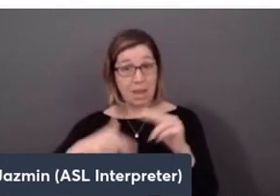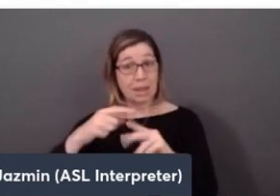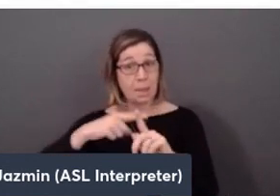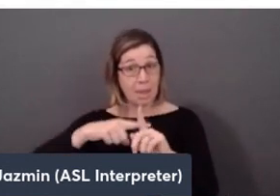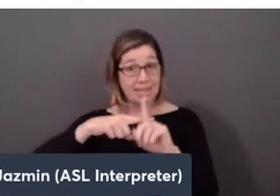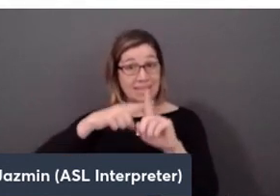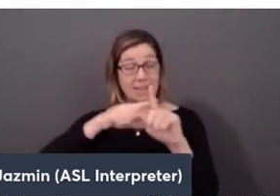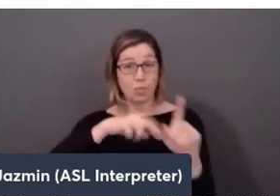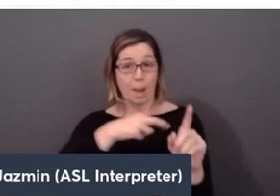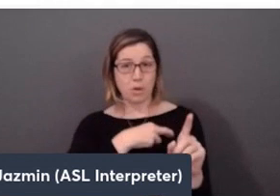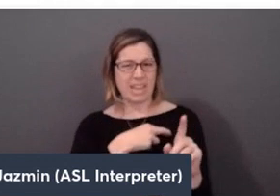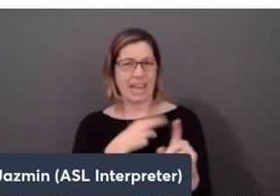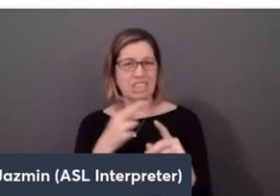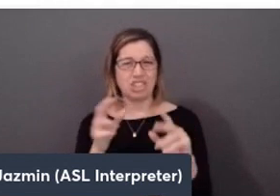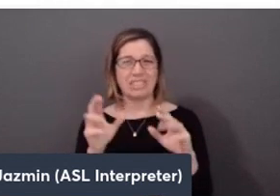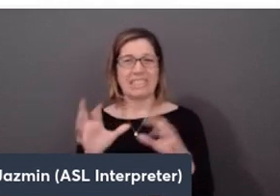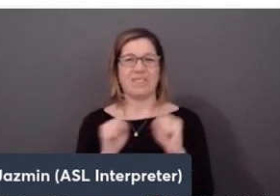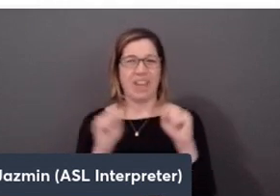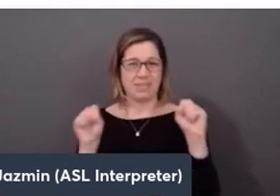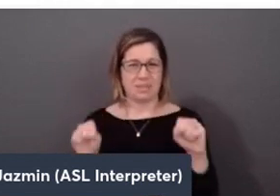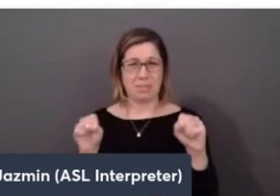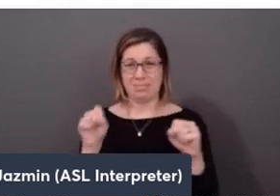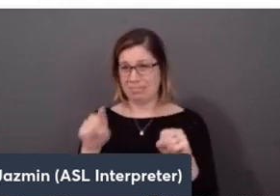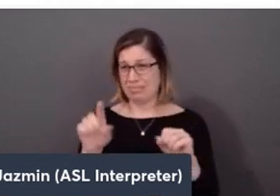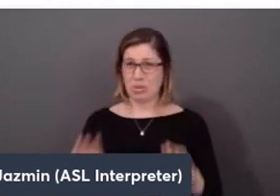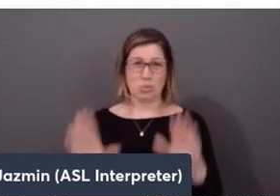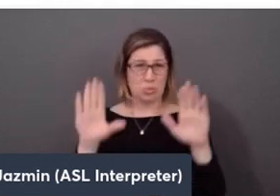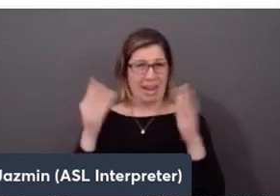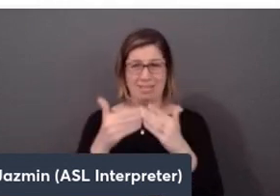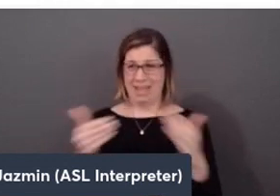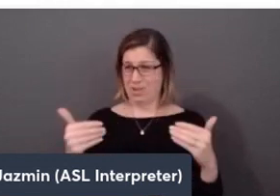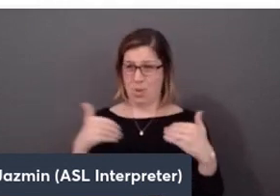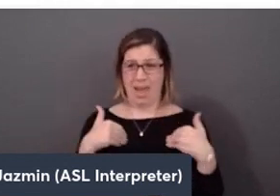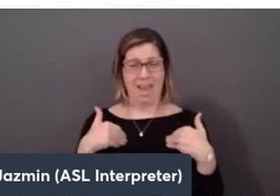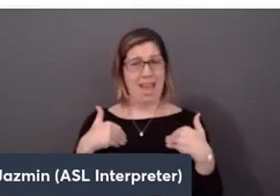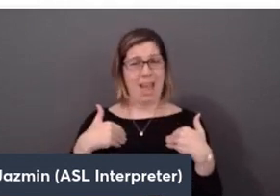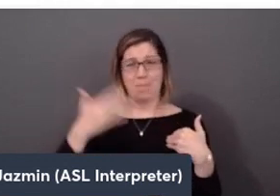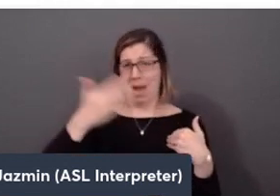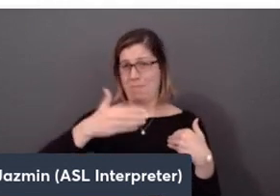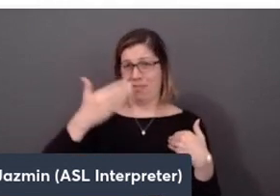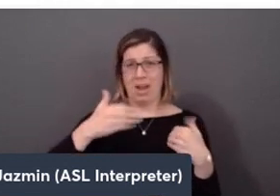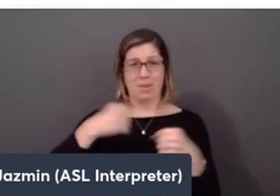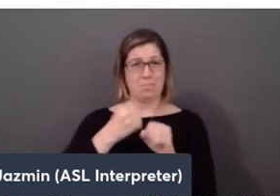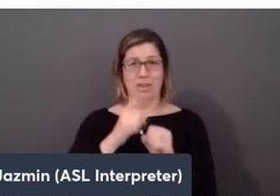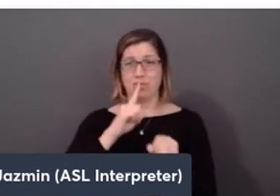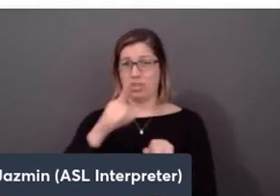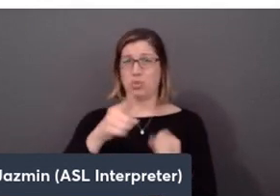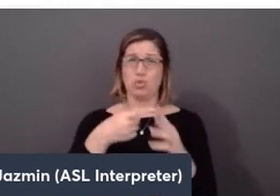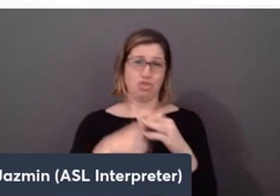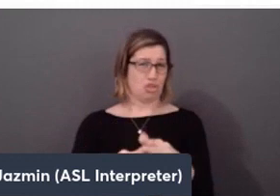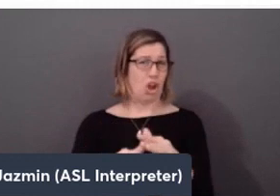doing that as fast as possible. So this is a great thing to have up front to make sure you get started in an optimal pathway.